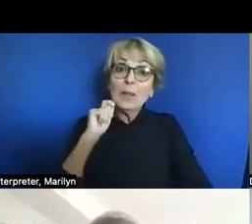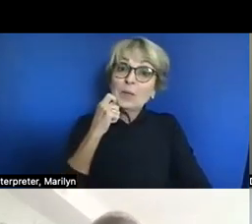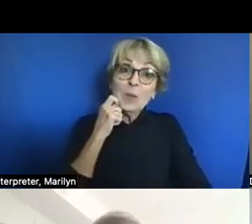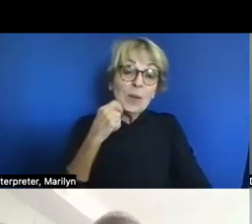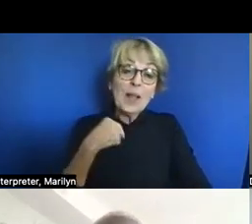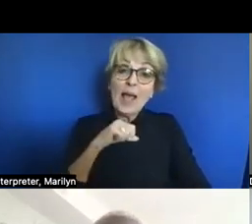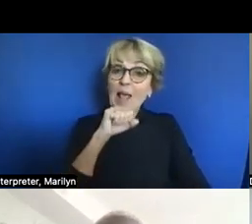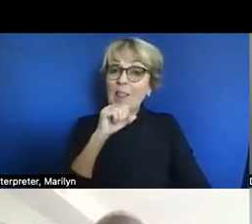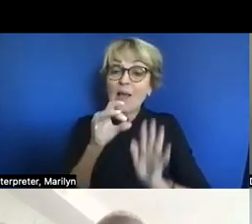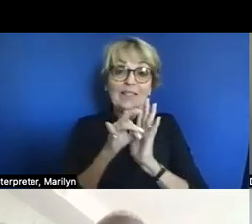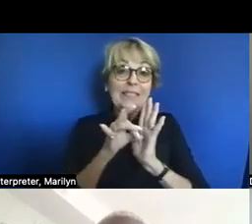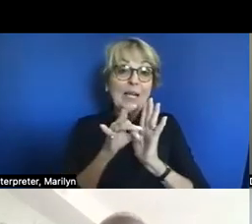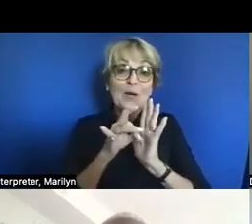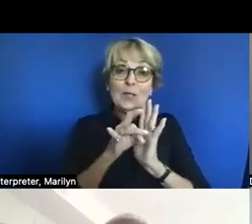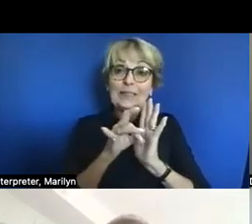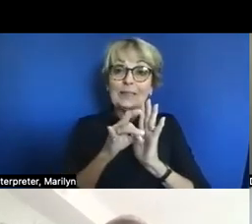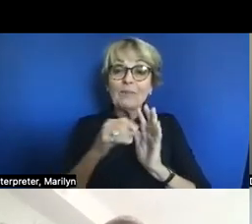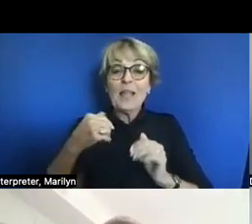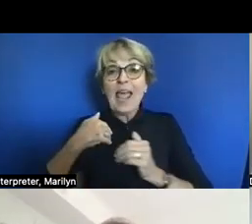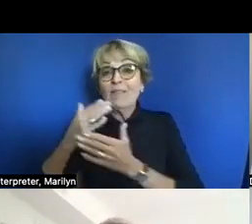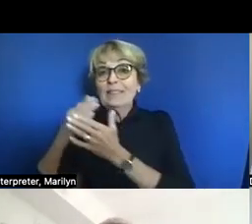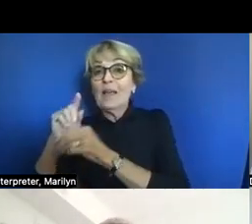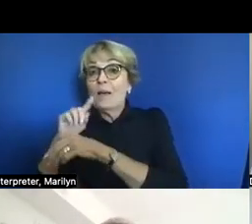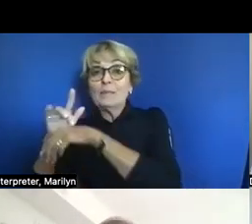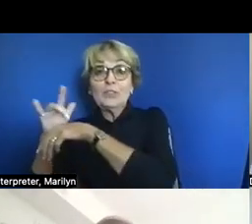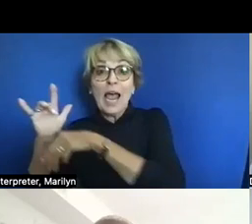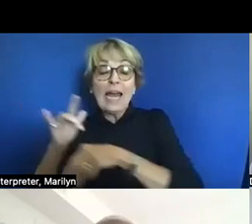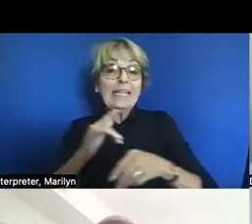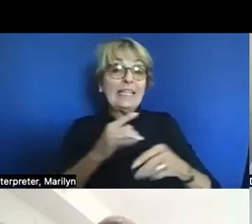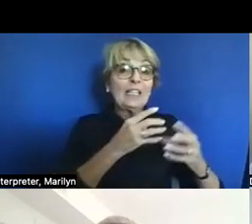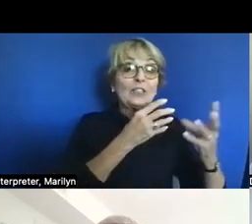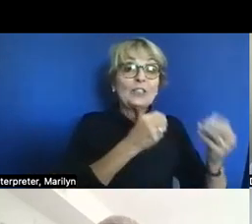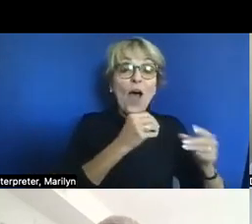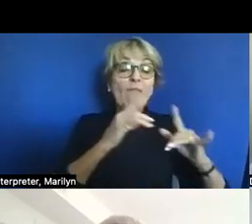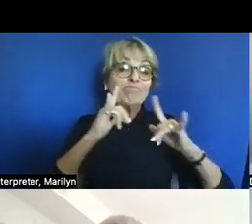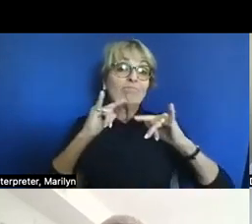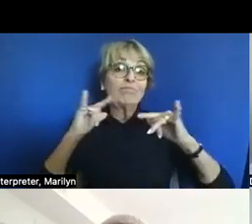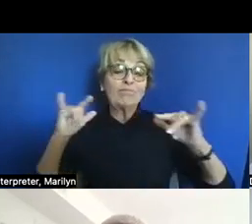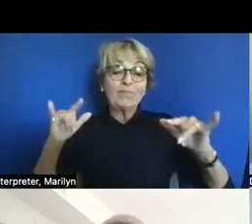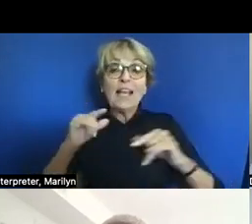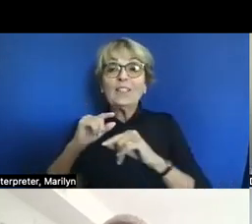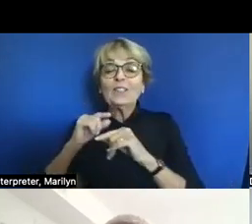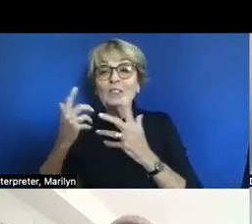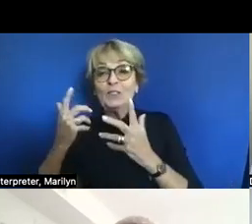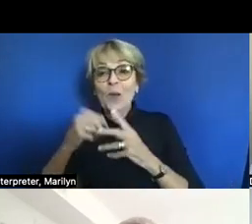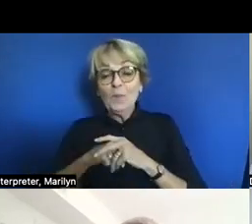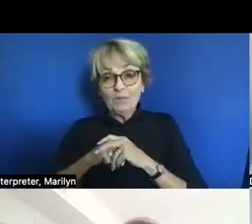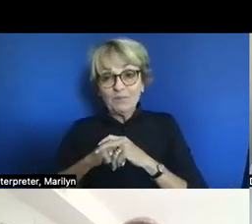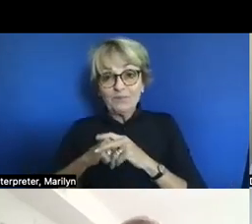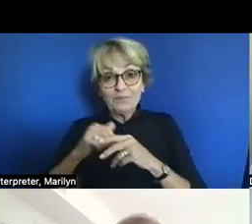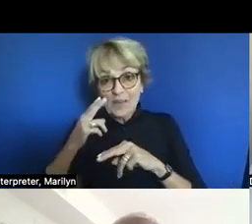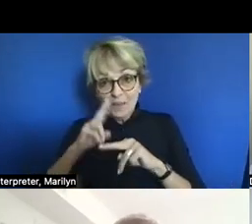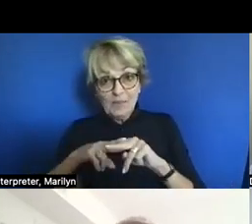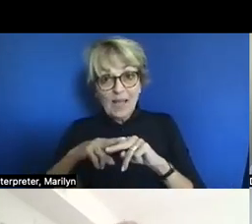love stickers. So I've got like really shiny ones and soft ones and all different kinds of things. So it's just going to be fun.